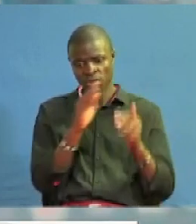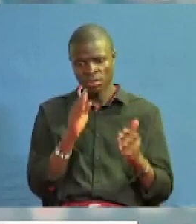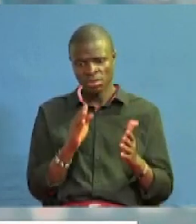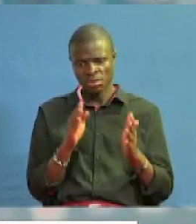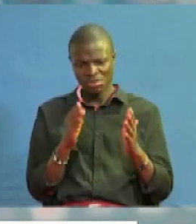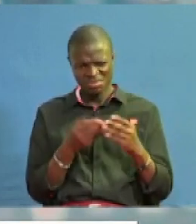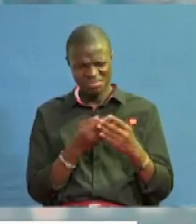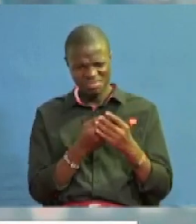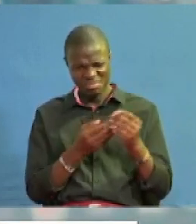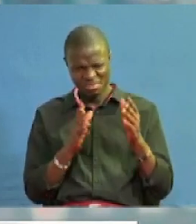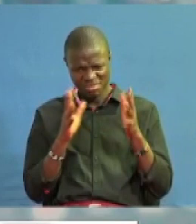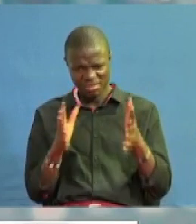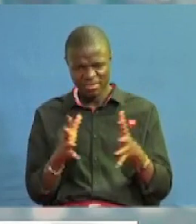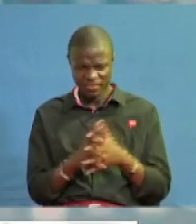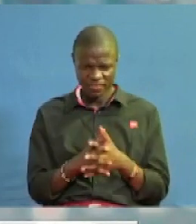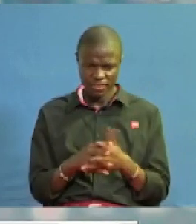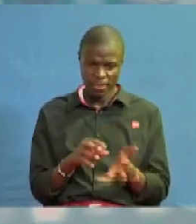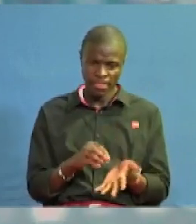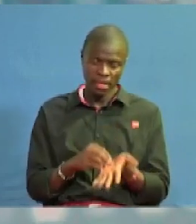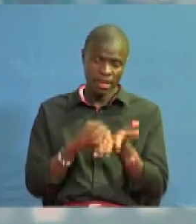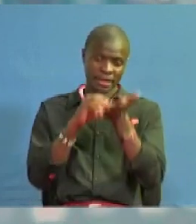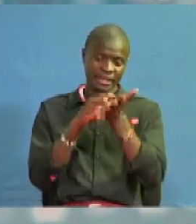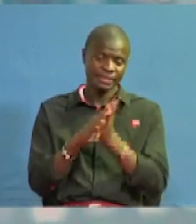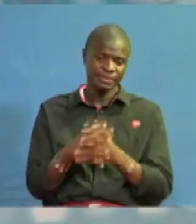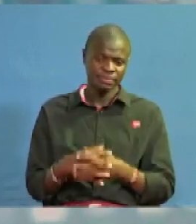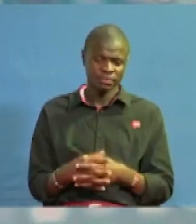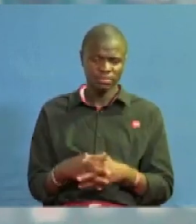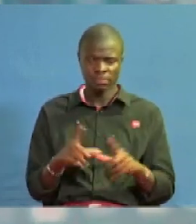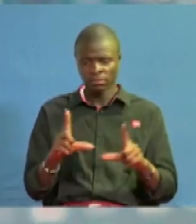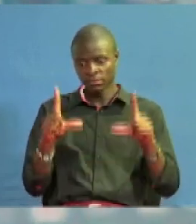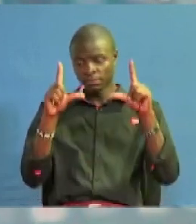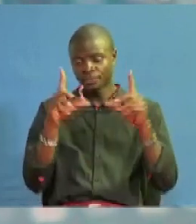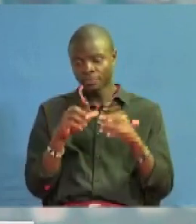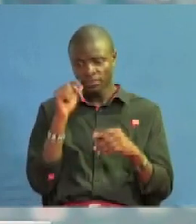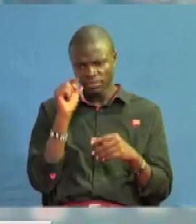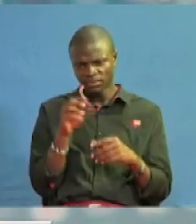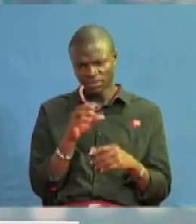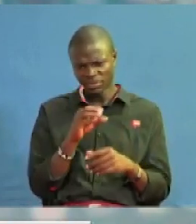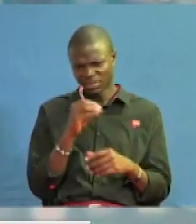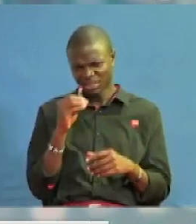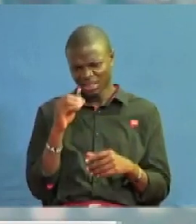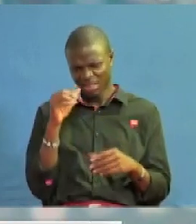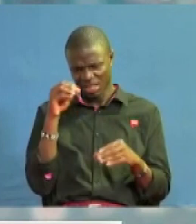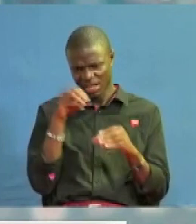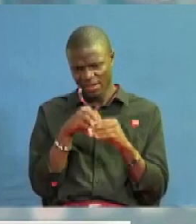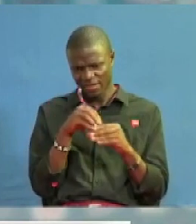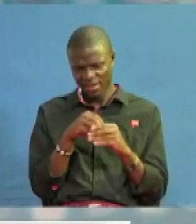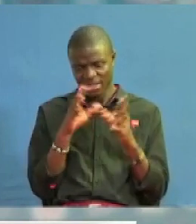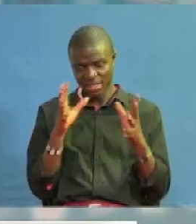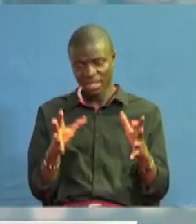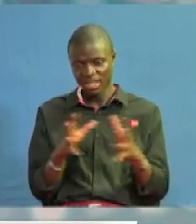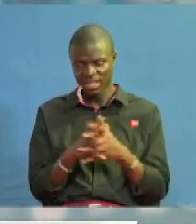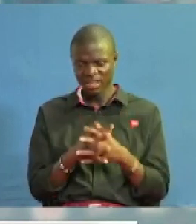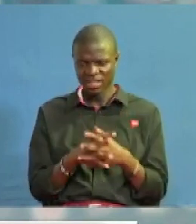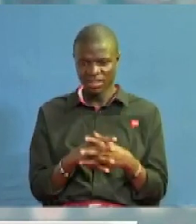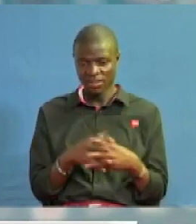of the Capital Markets Authority to give licenses to stockbrokers. So you as an investor, you have decided I want to buy